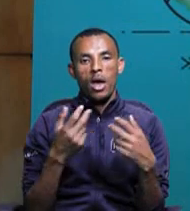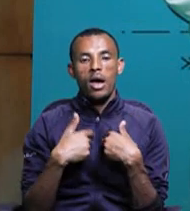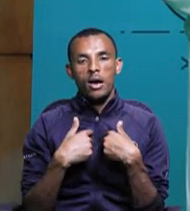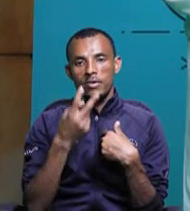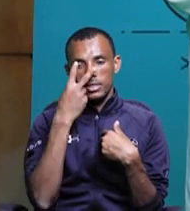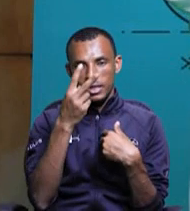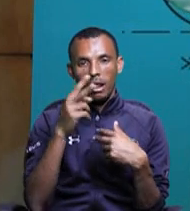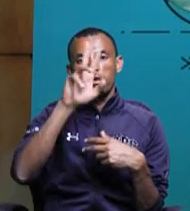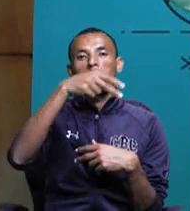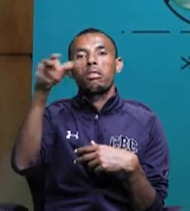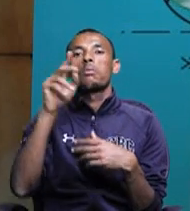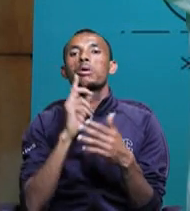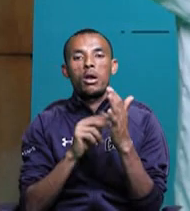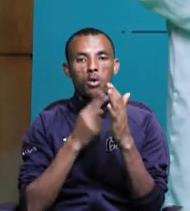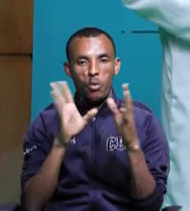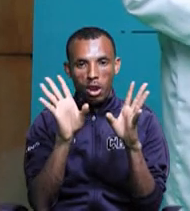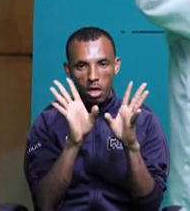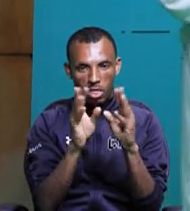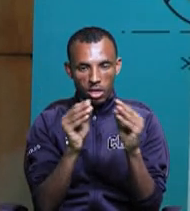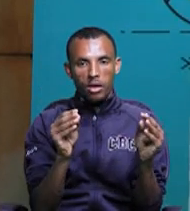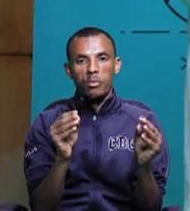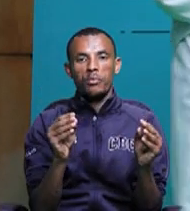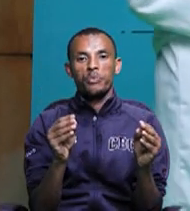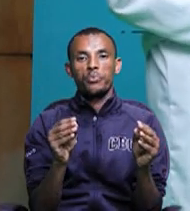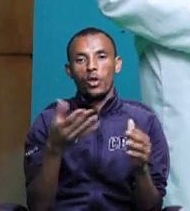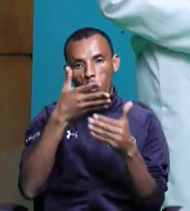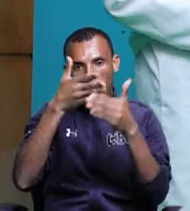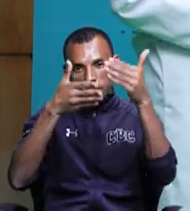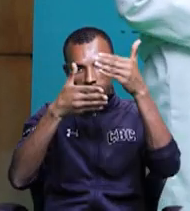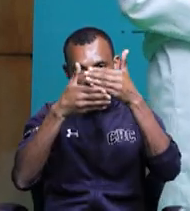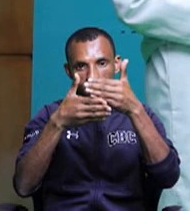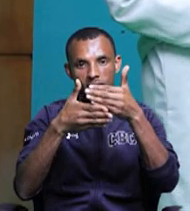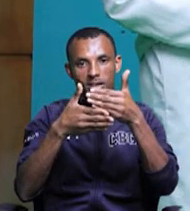what is that statistics, collecting, organizing,